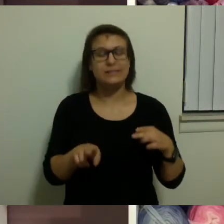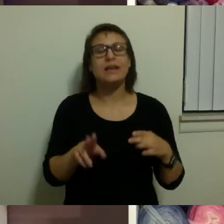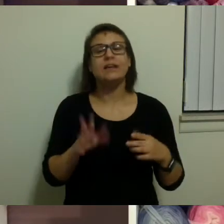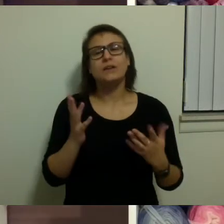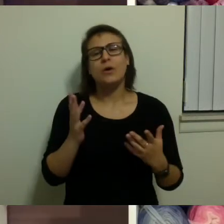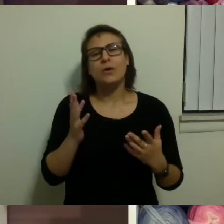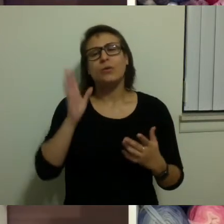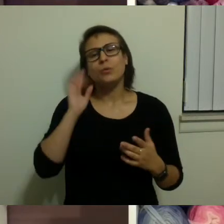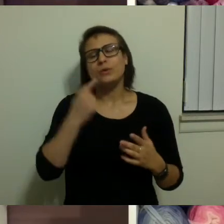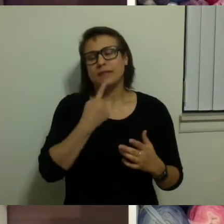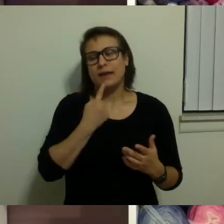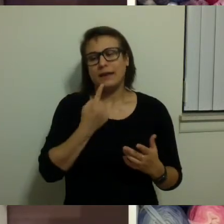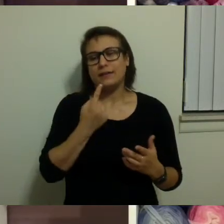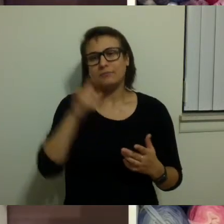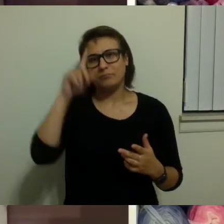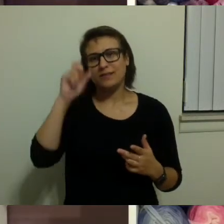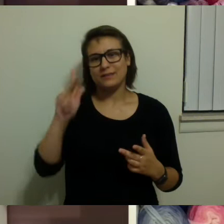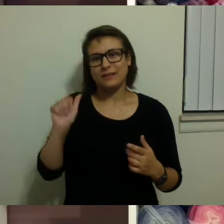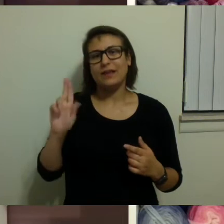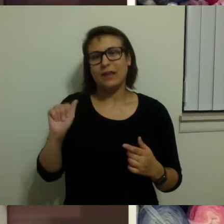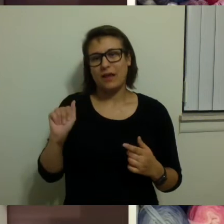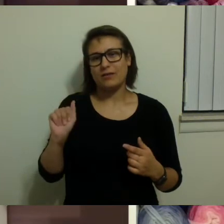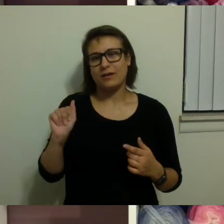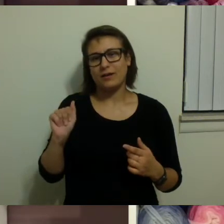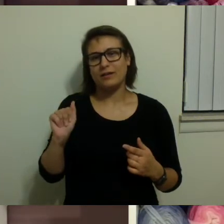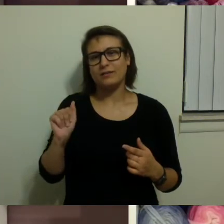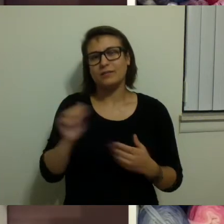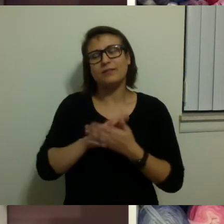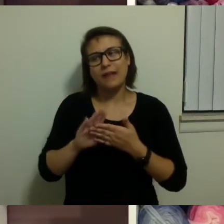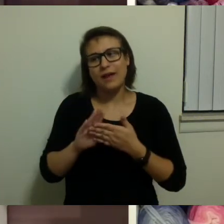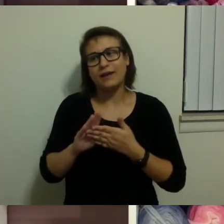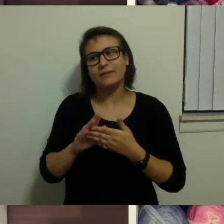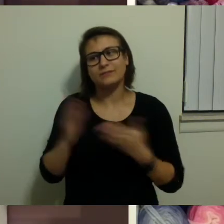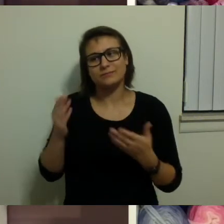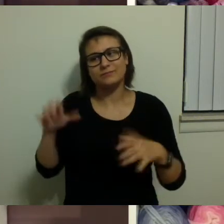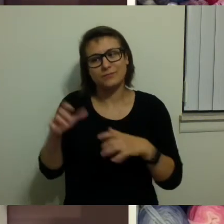this way. Since Kara has been lovely enough to do this for us,